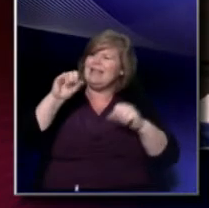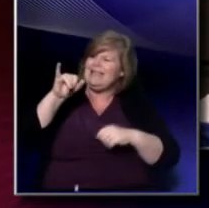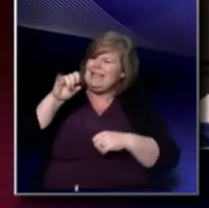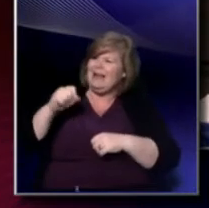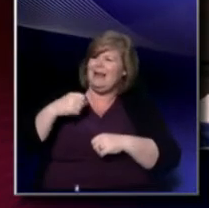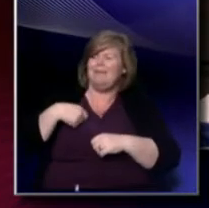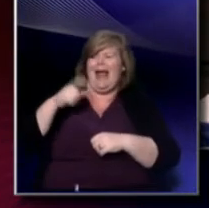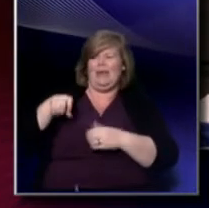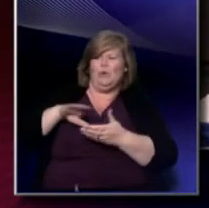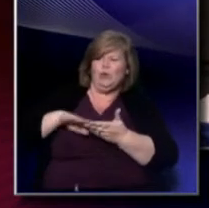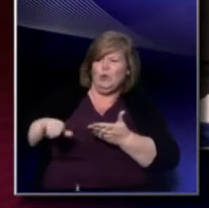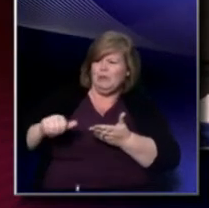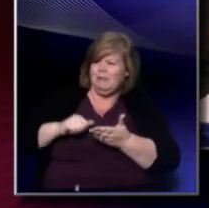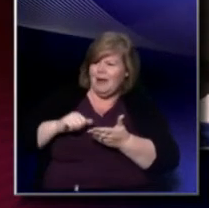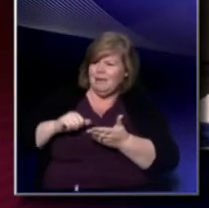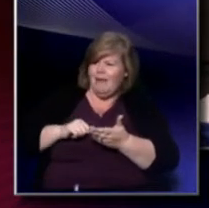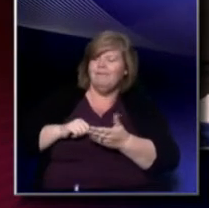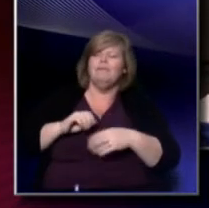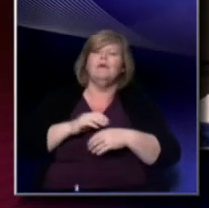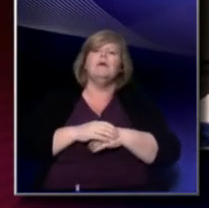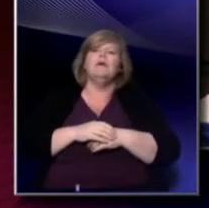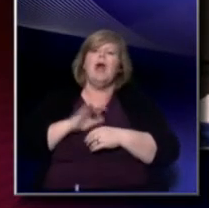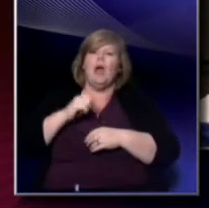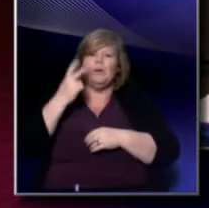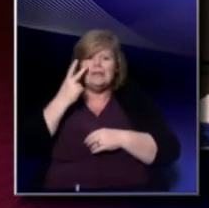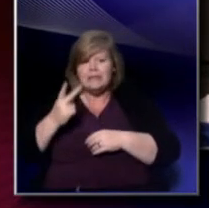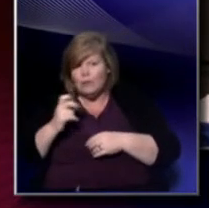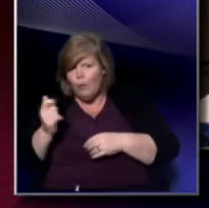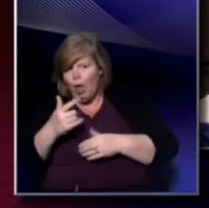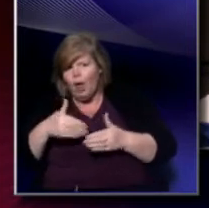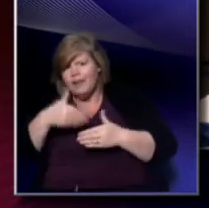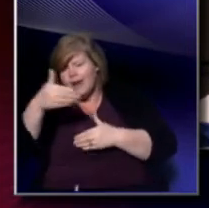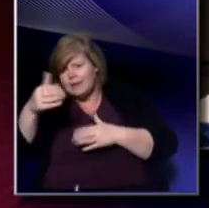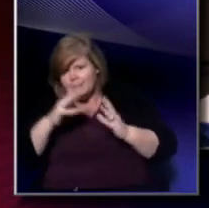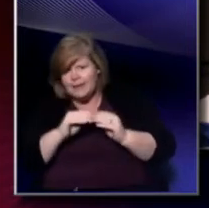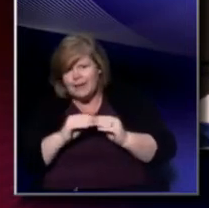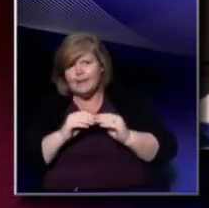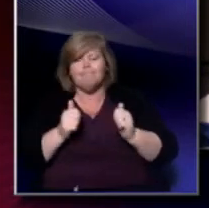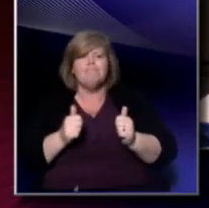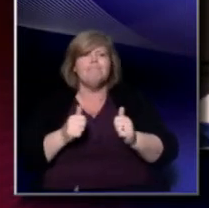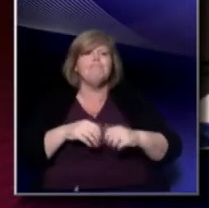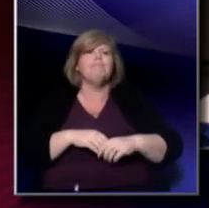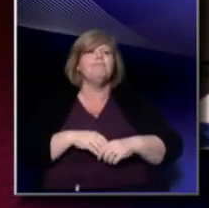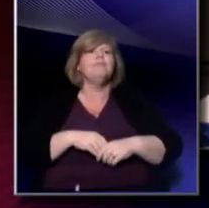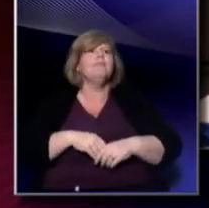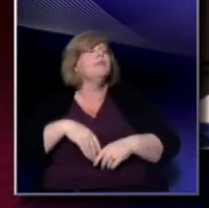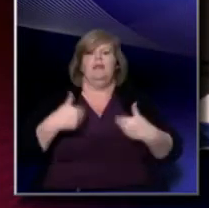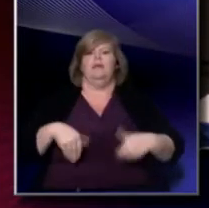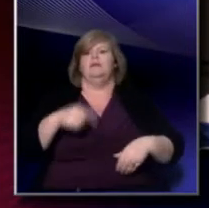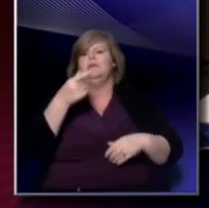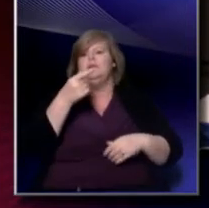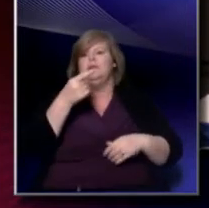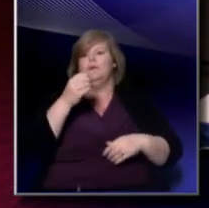need to excuse myself. And I will see you all at the next time. Okay, thank you very